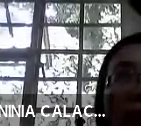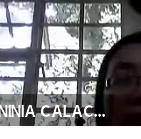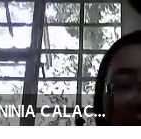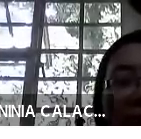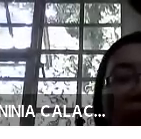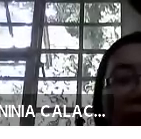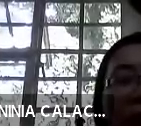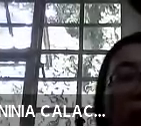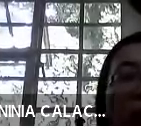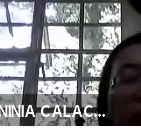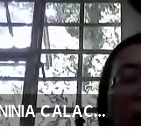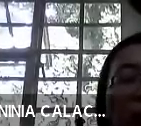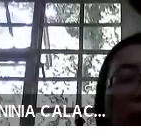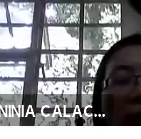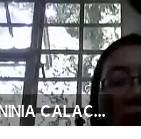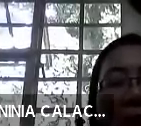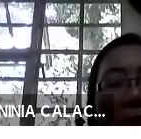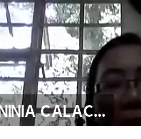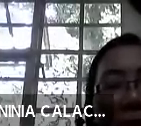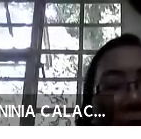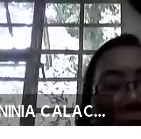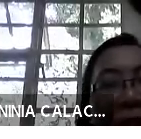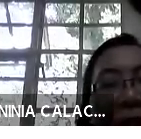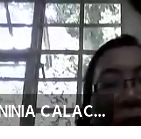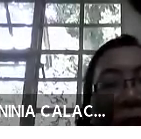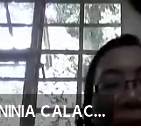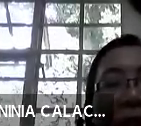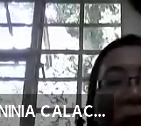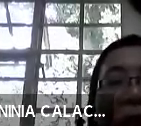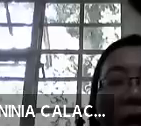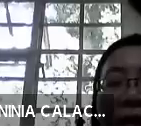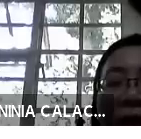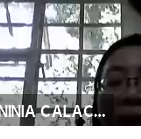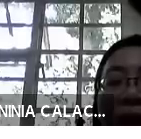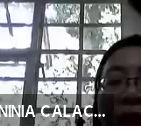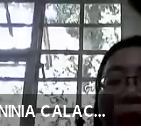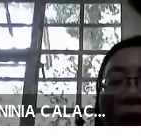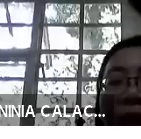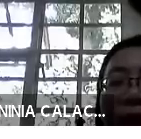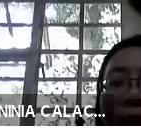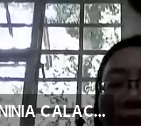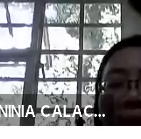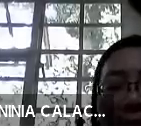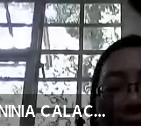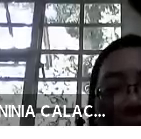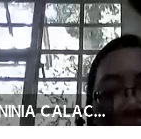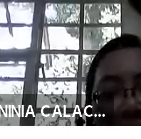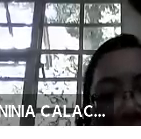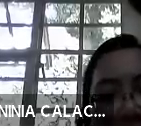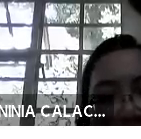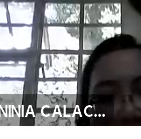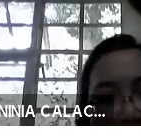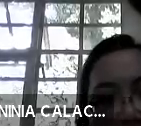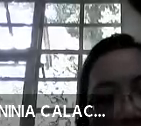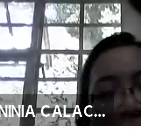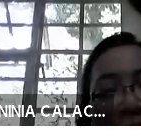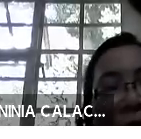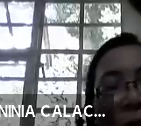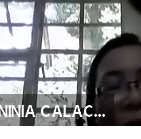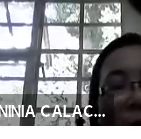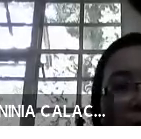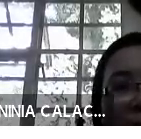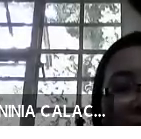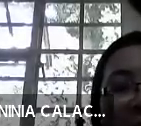In 1991, yes. So I studied MA in development education, and then I